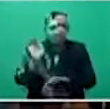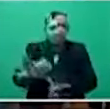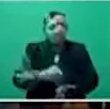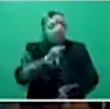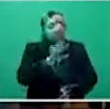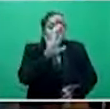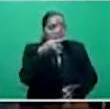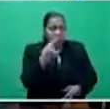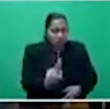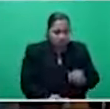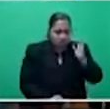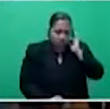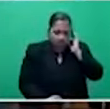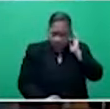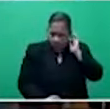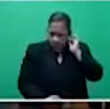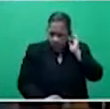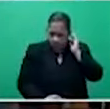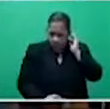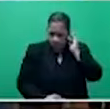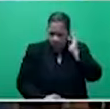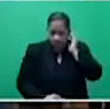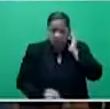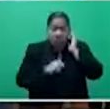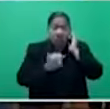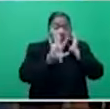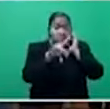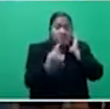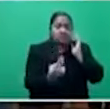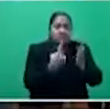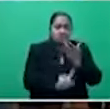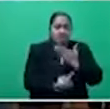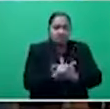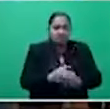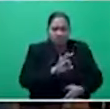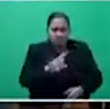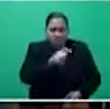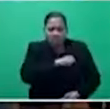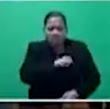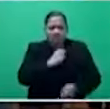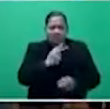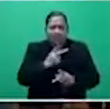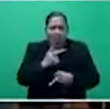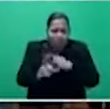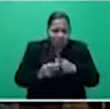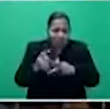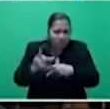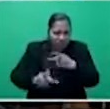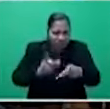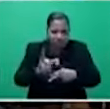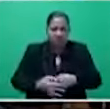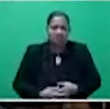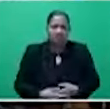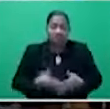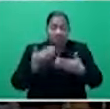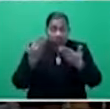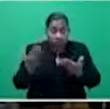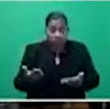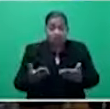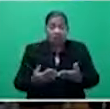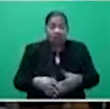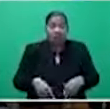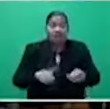are undermining the actual process. Mr. Speaker, sir, Honourable Gerengere Tumbu and others, when we say about how